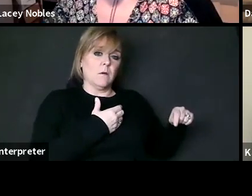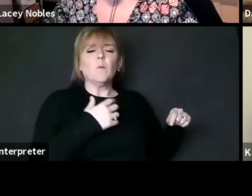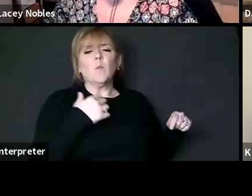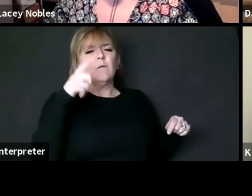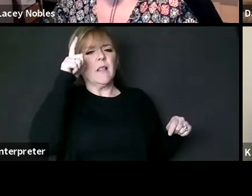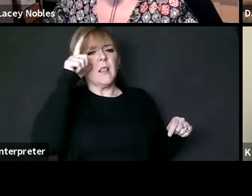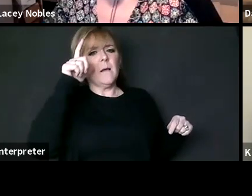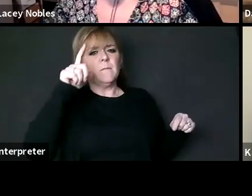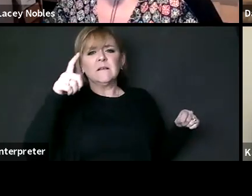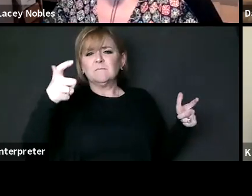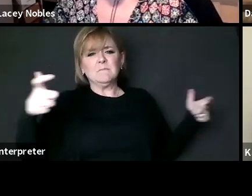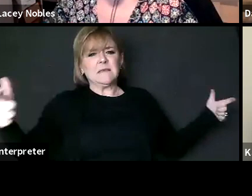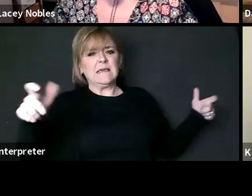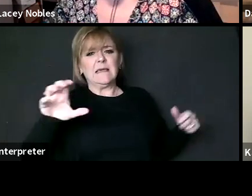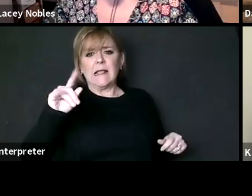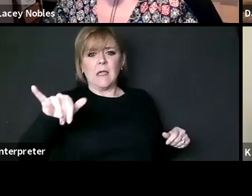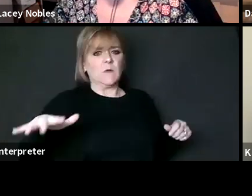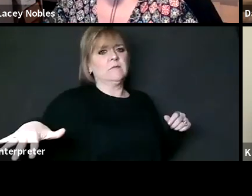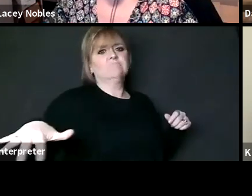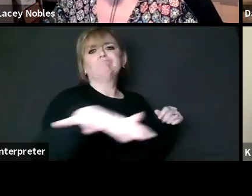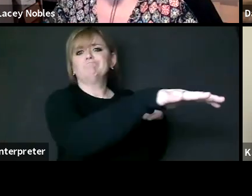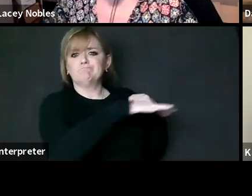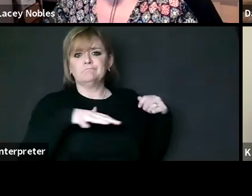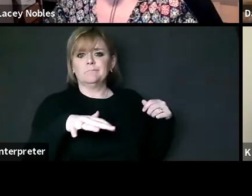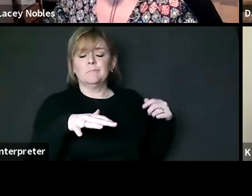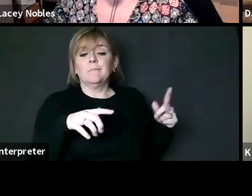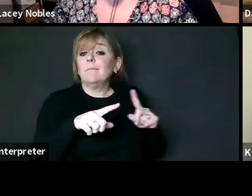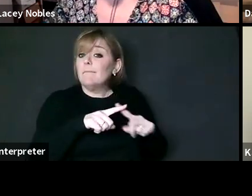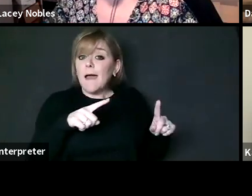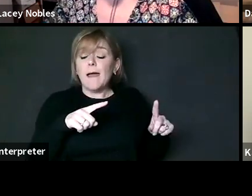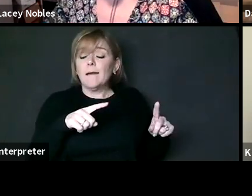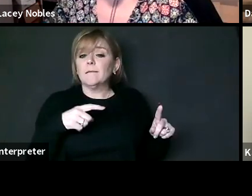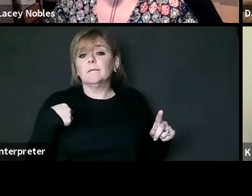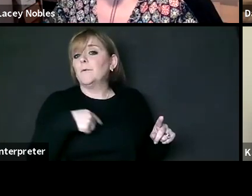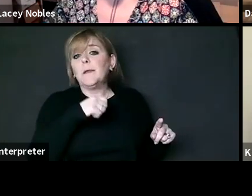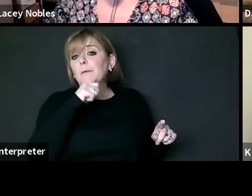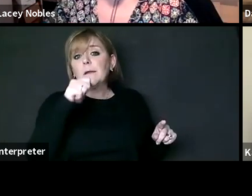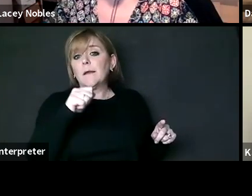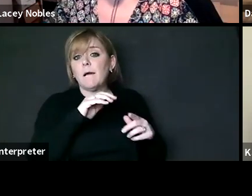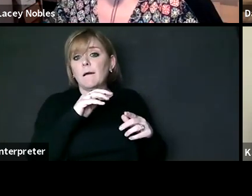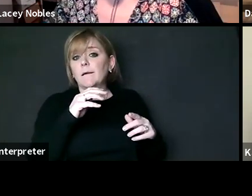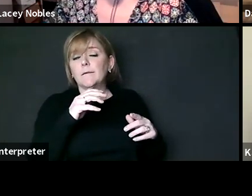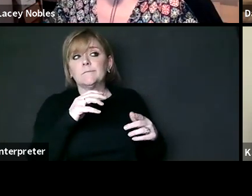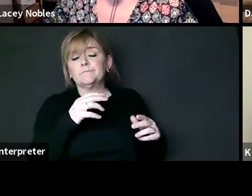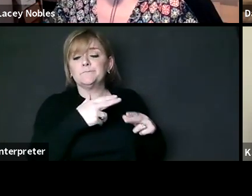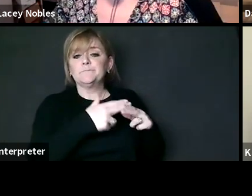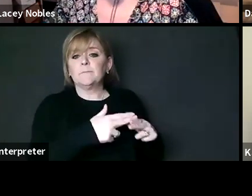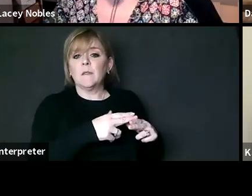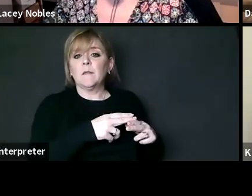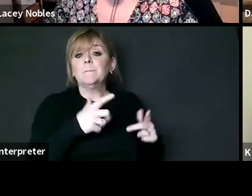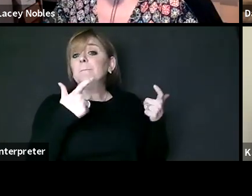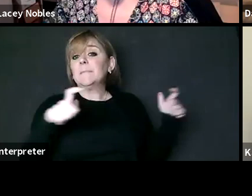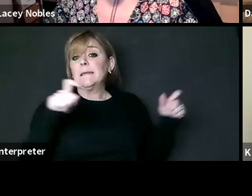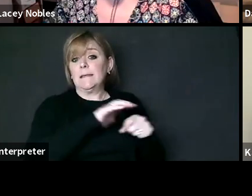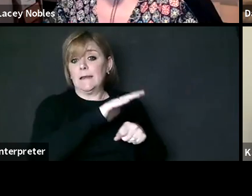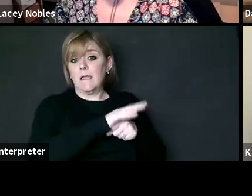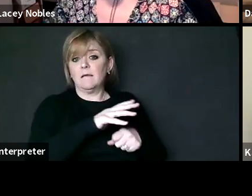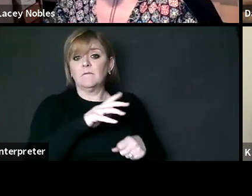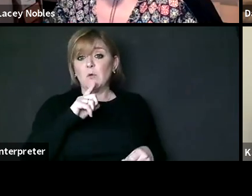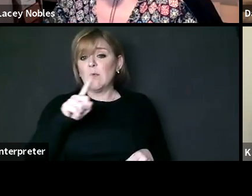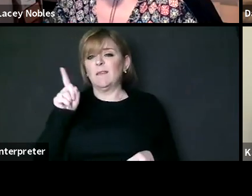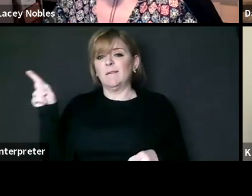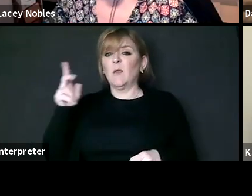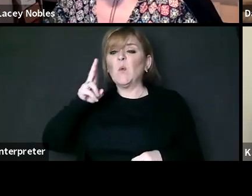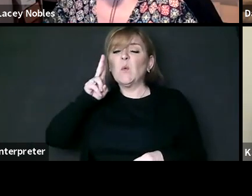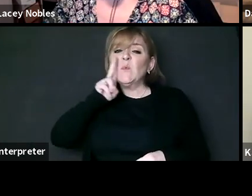Texas, we weren't considered first line for some of the stuff to come out. So Houston and Dallas and some of